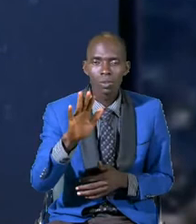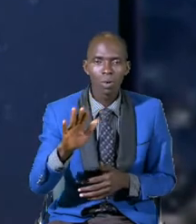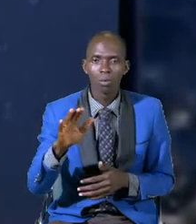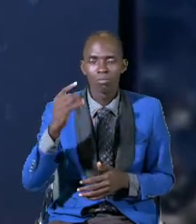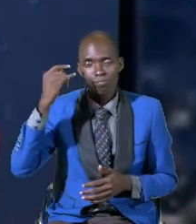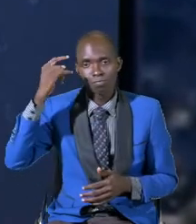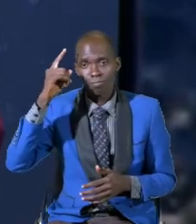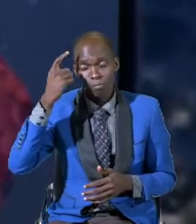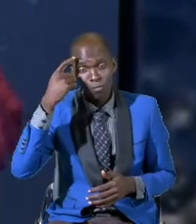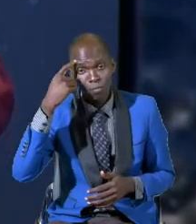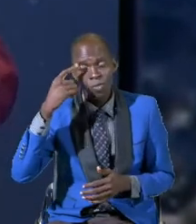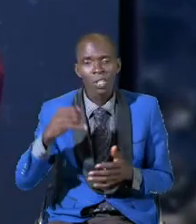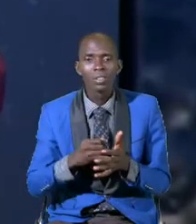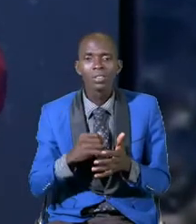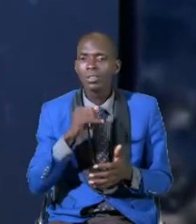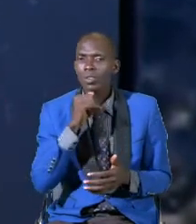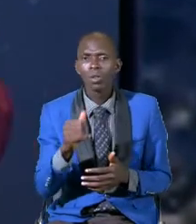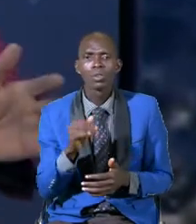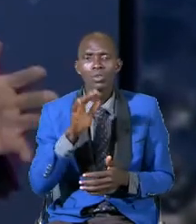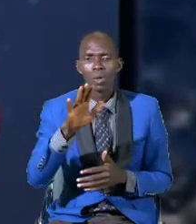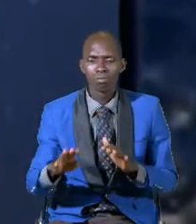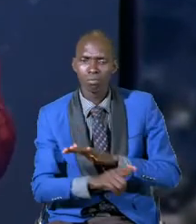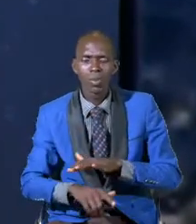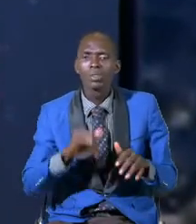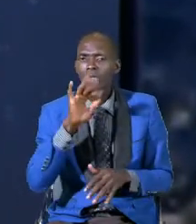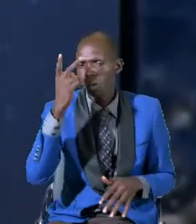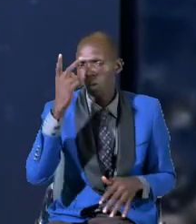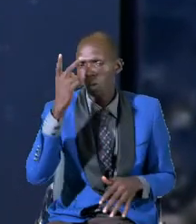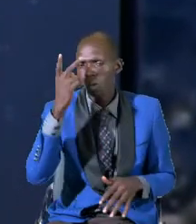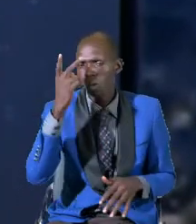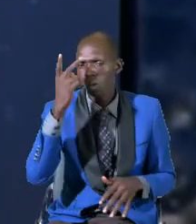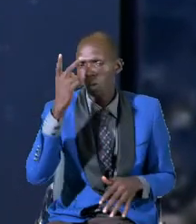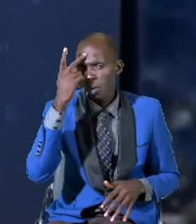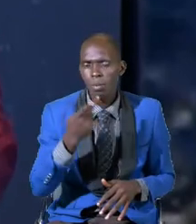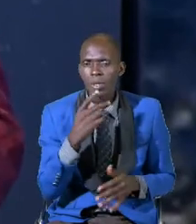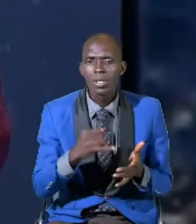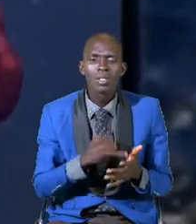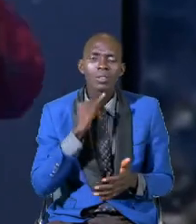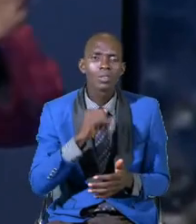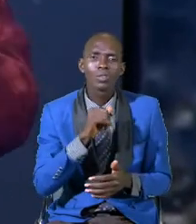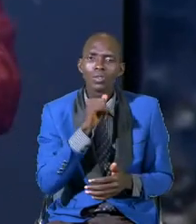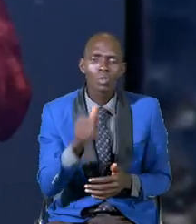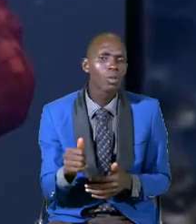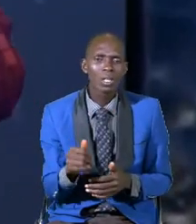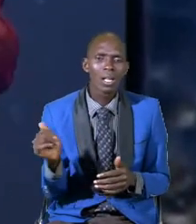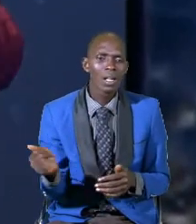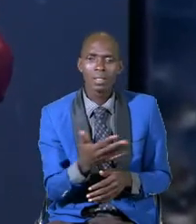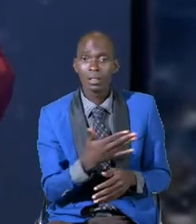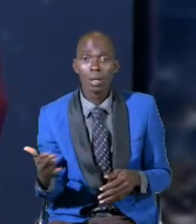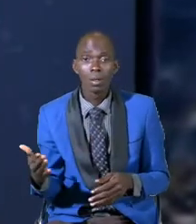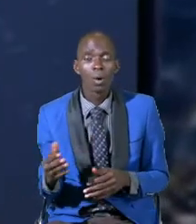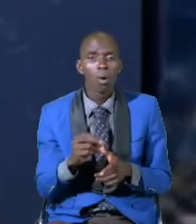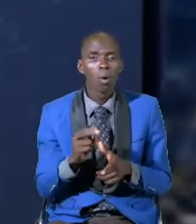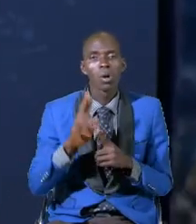quotient, it's not your background, it's not your parents, it's not the genes, and it is not your country